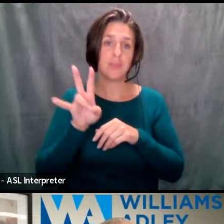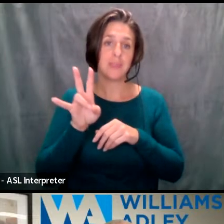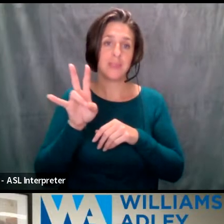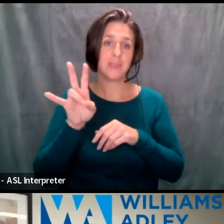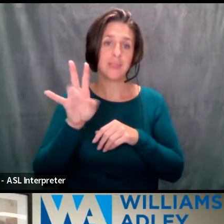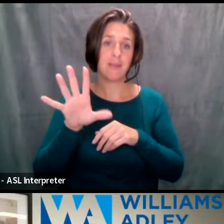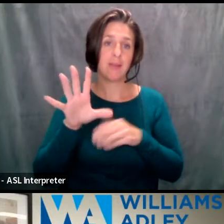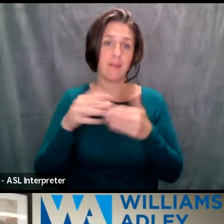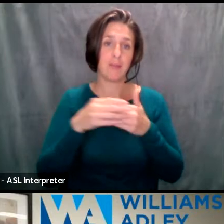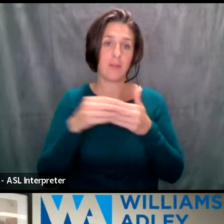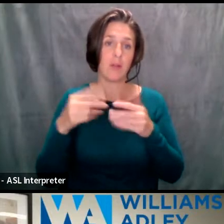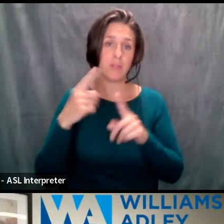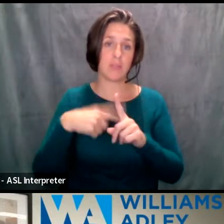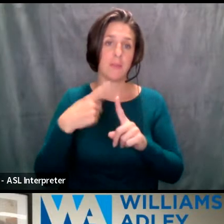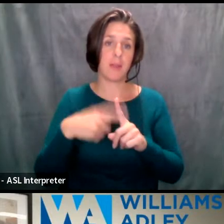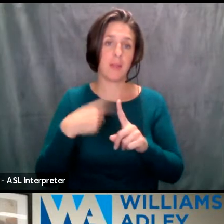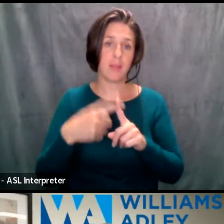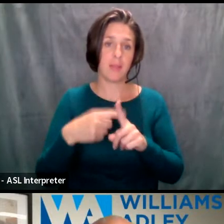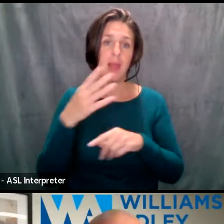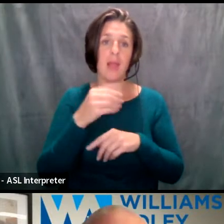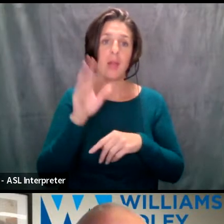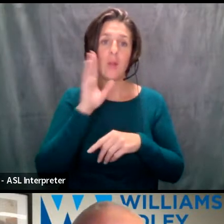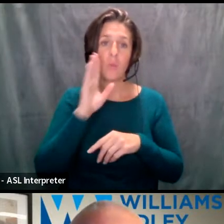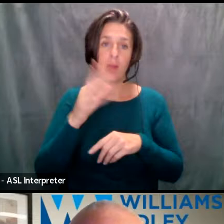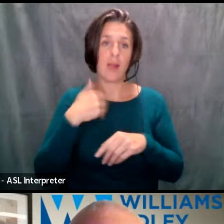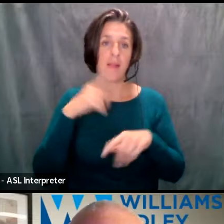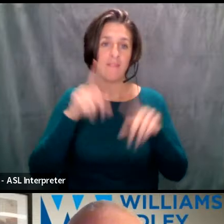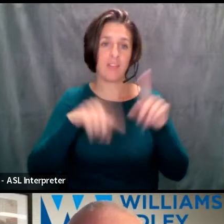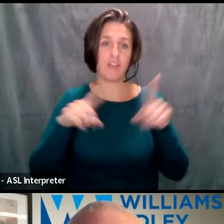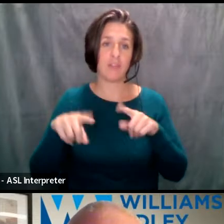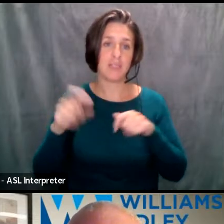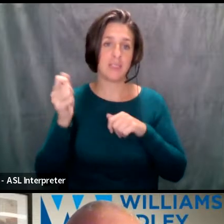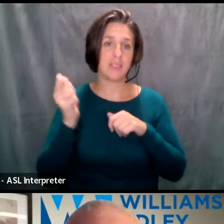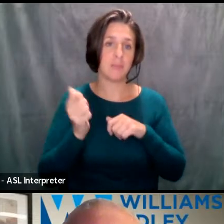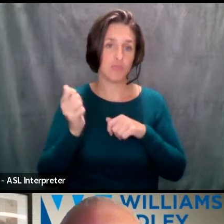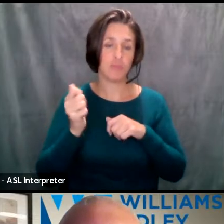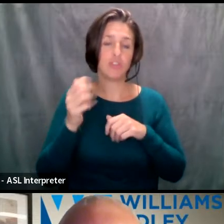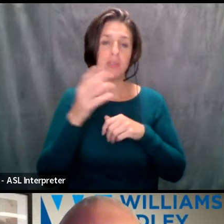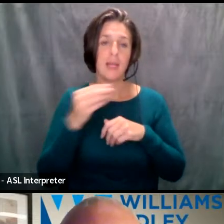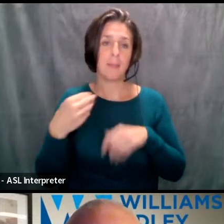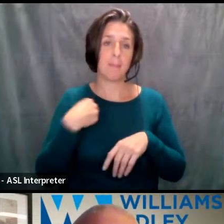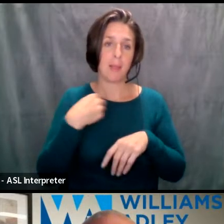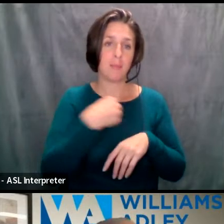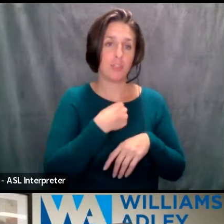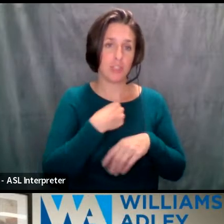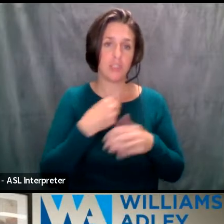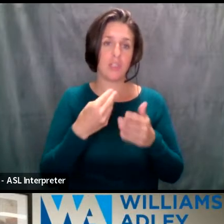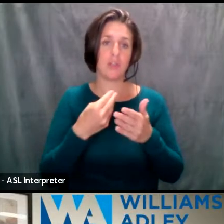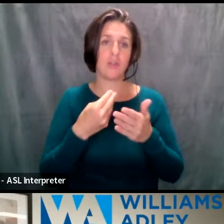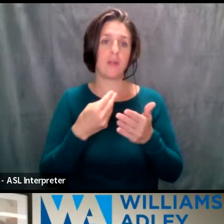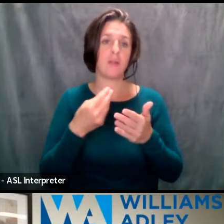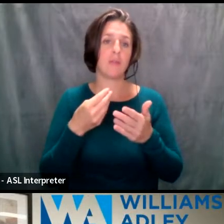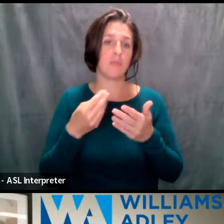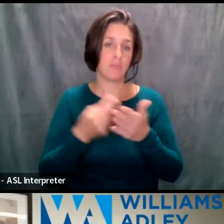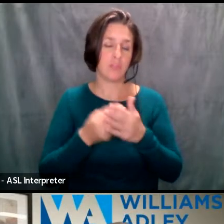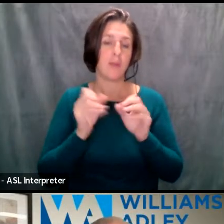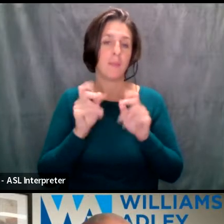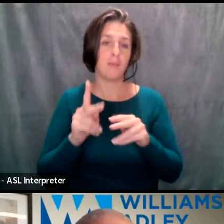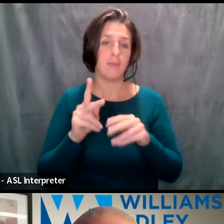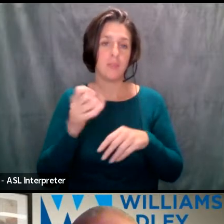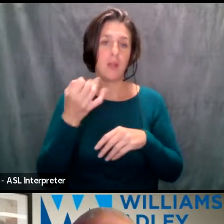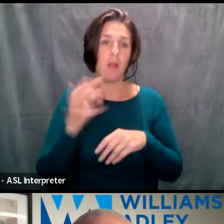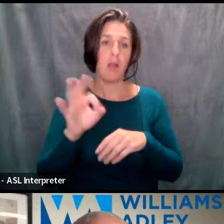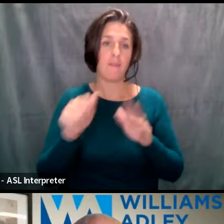a month. And there'll be various subscriptions and memberships and reimbursements of